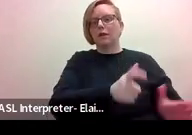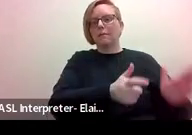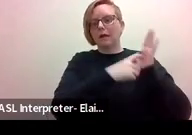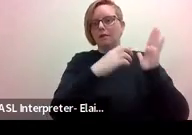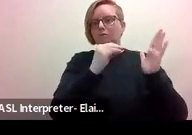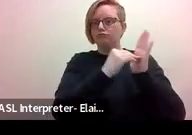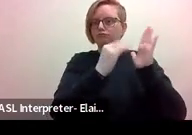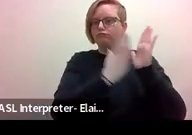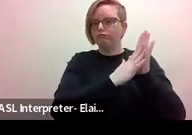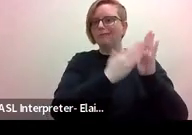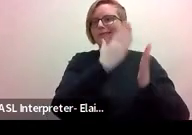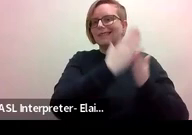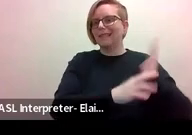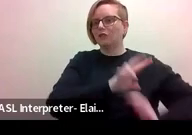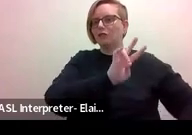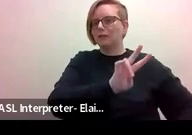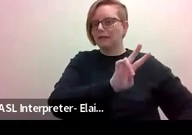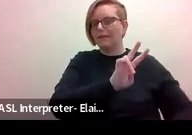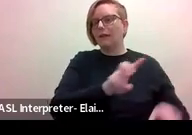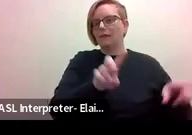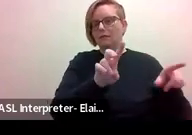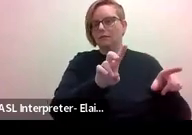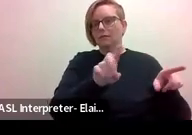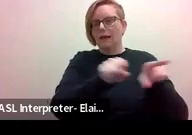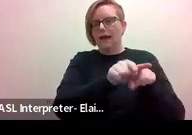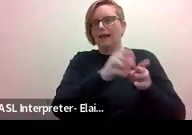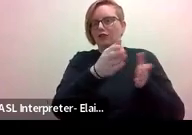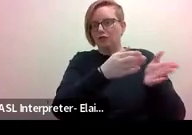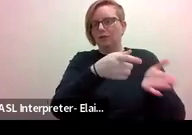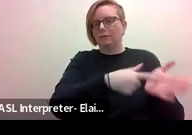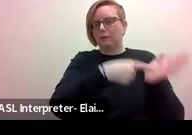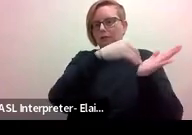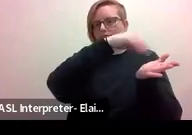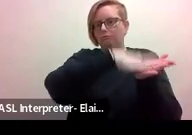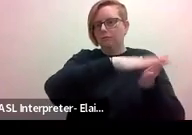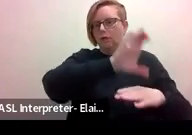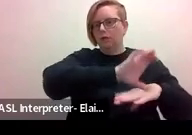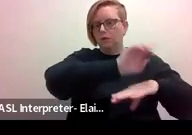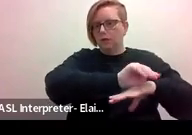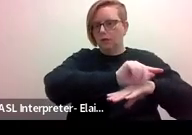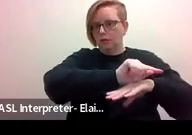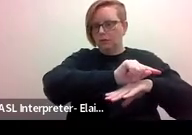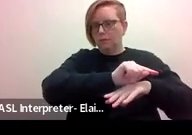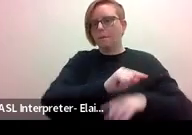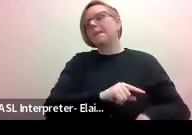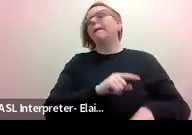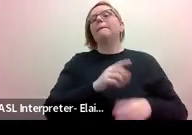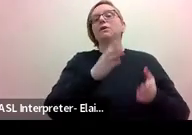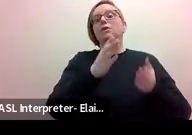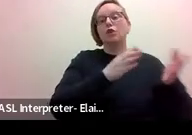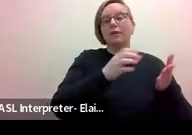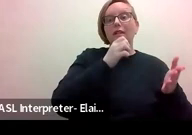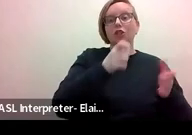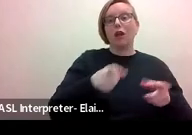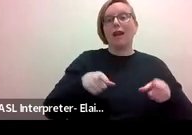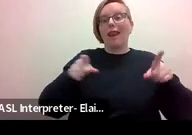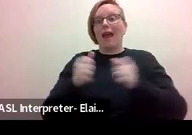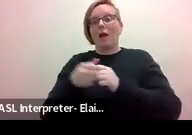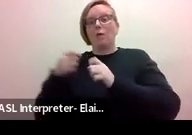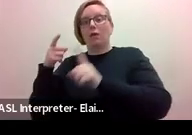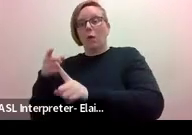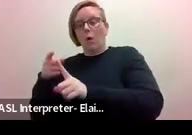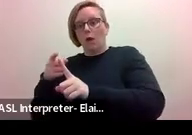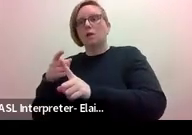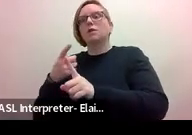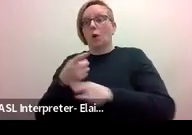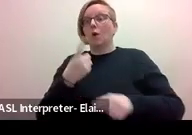7 of the IEP as a service as well. Services did not align with the goal, so that would be the exact opposite. Something that's identified